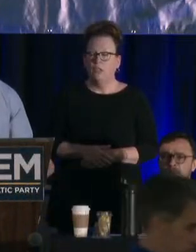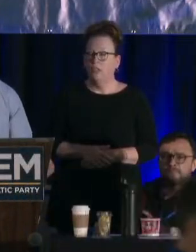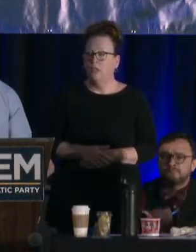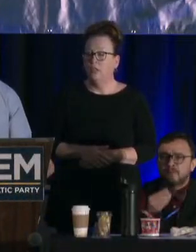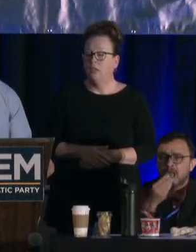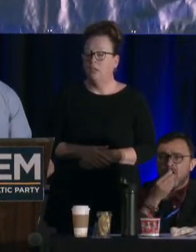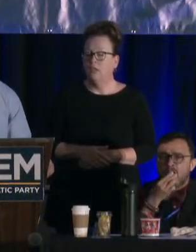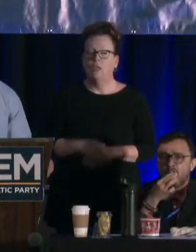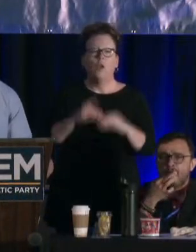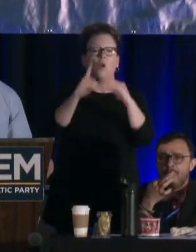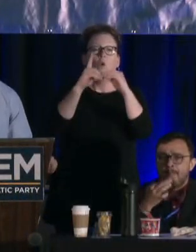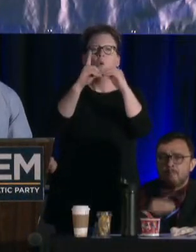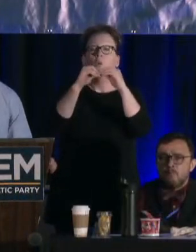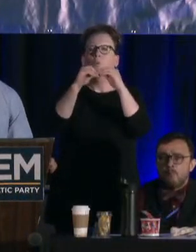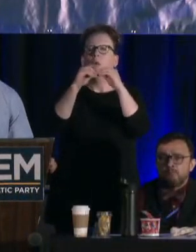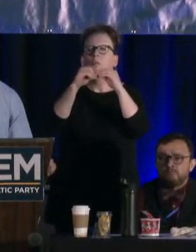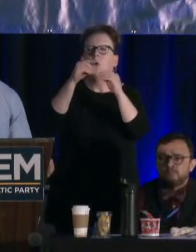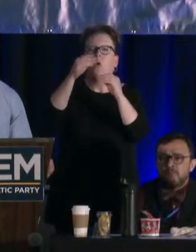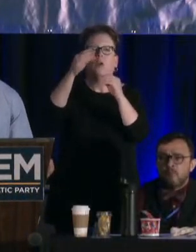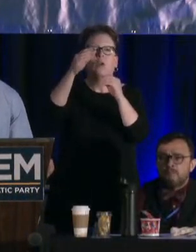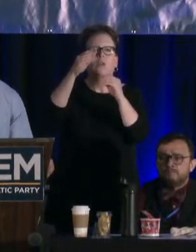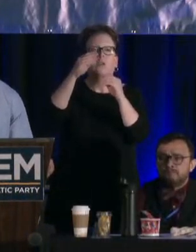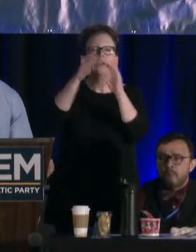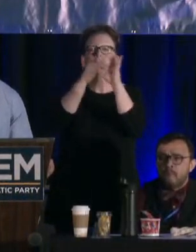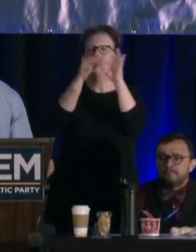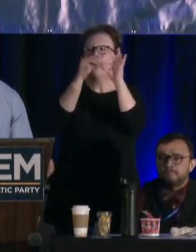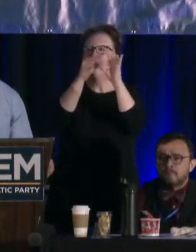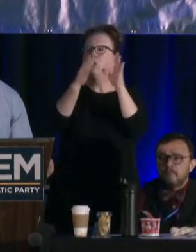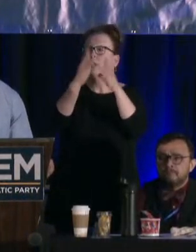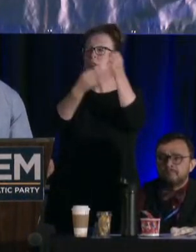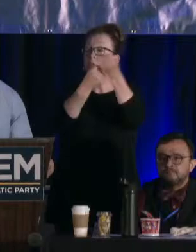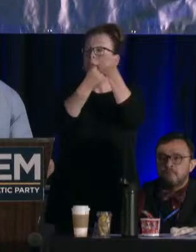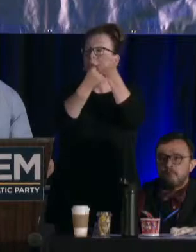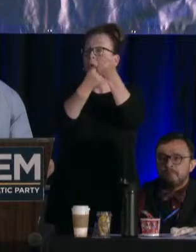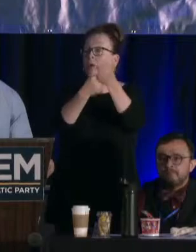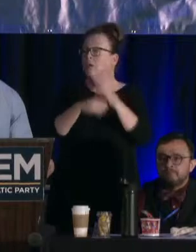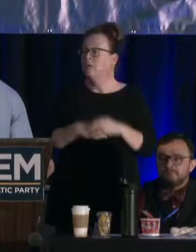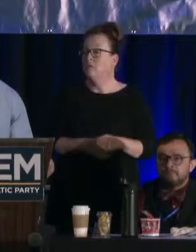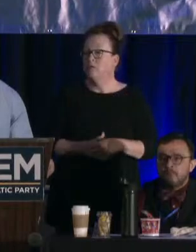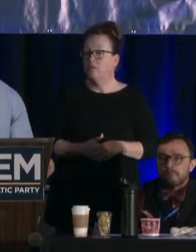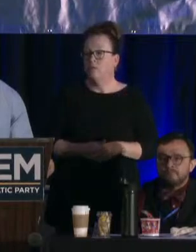So one more speaker in support of the committee's recommendation.